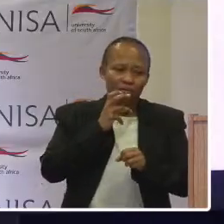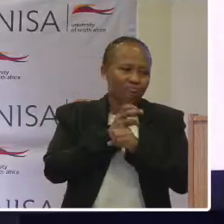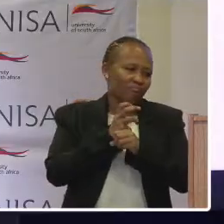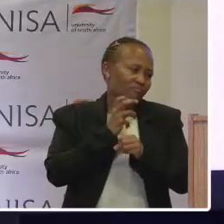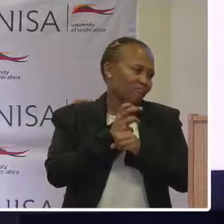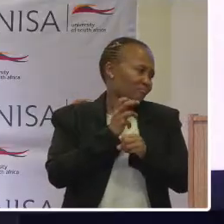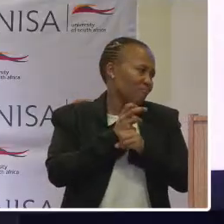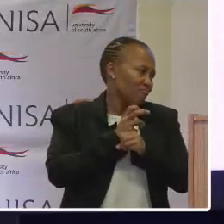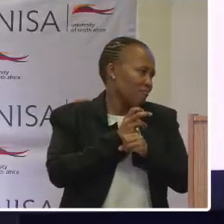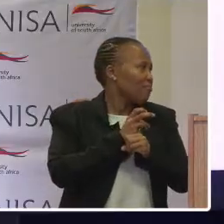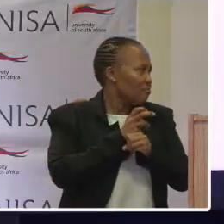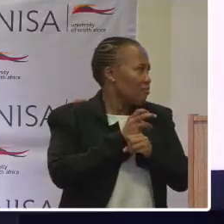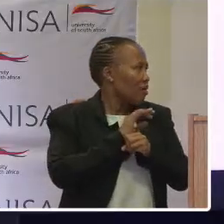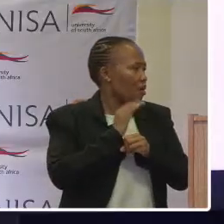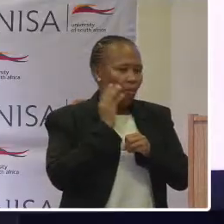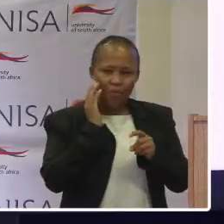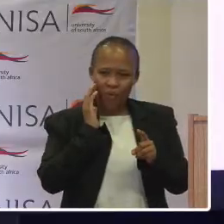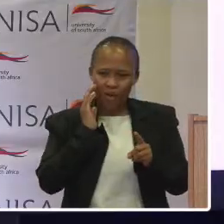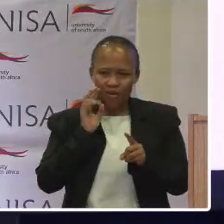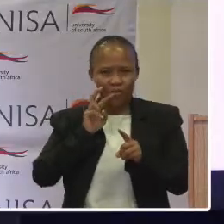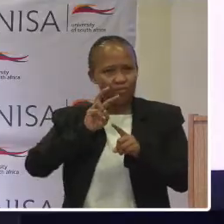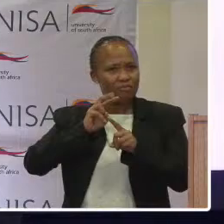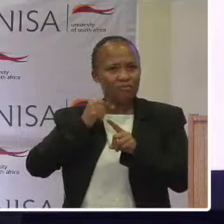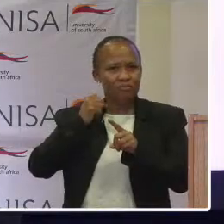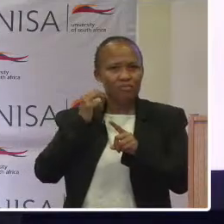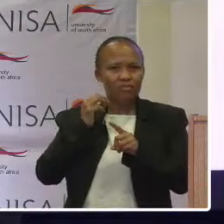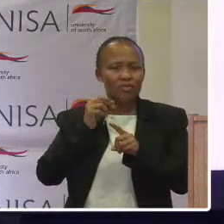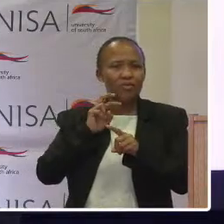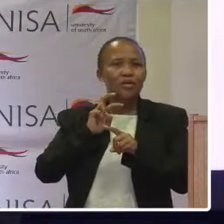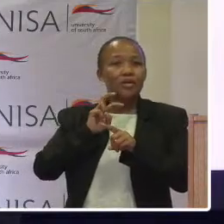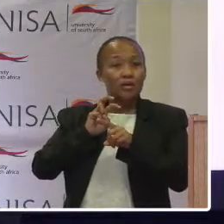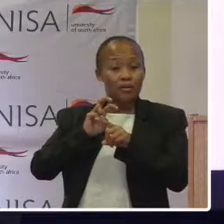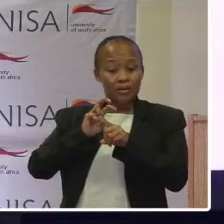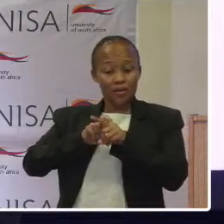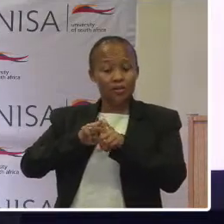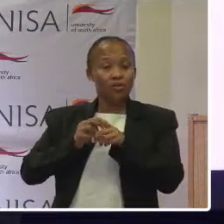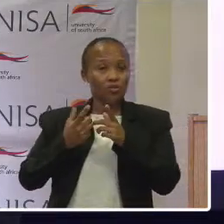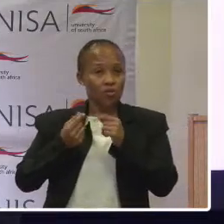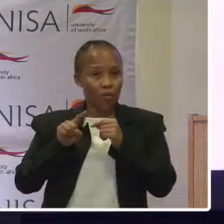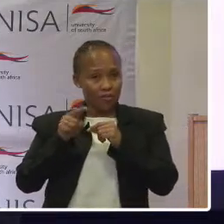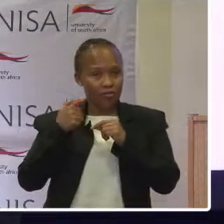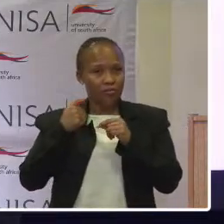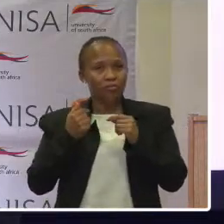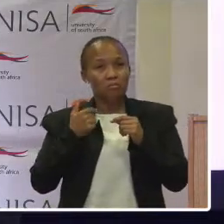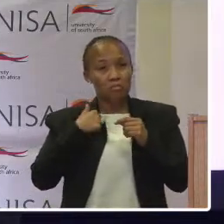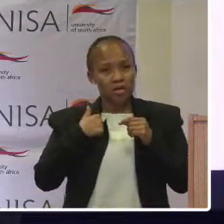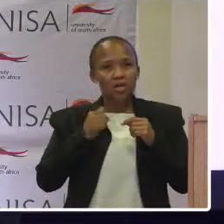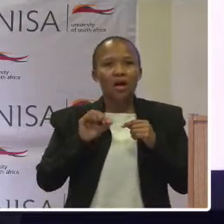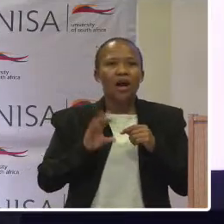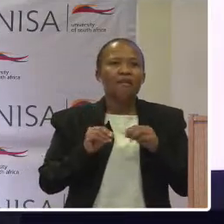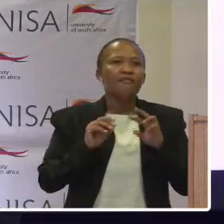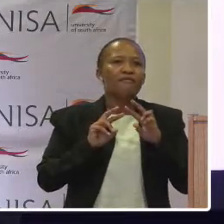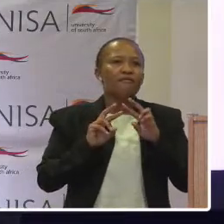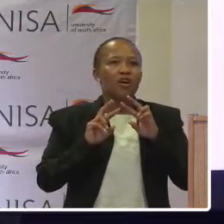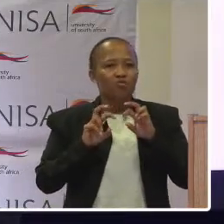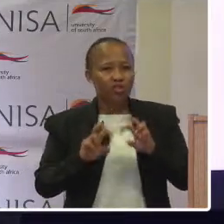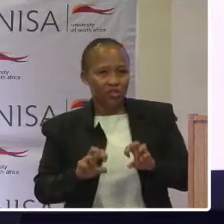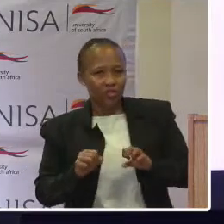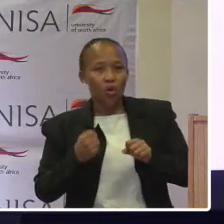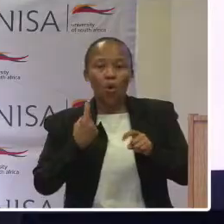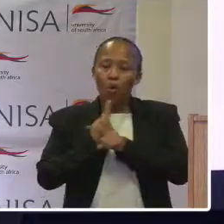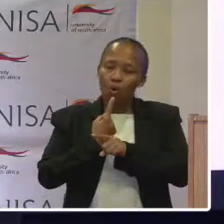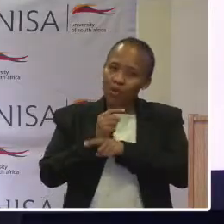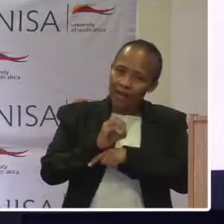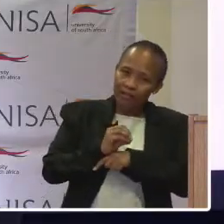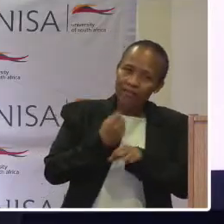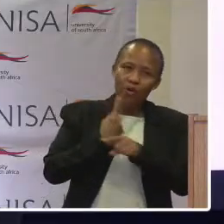basics. And I would know this. I live and breathe research. Always have, always will. So